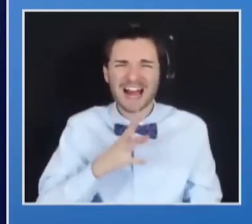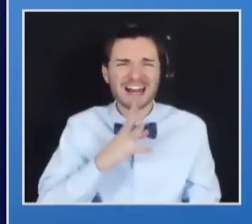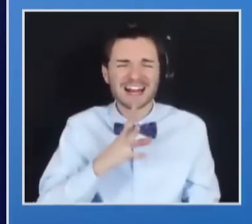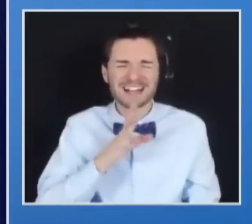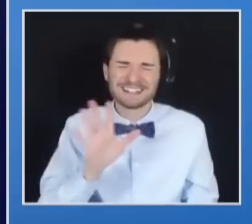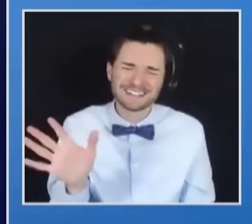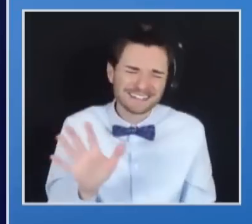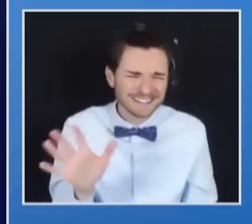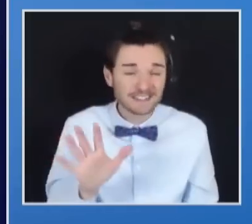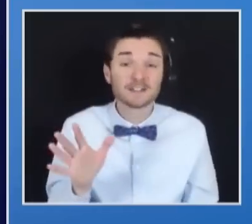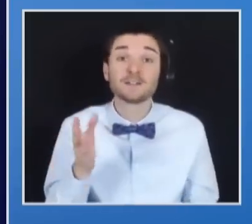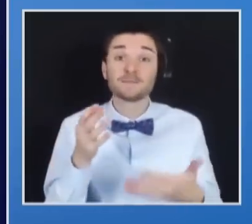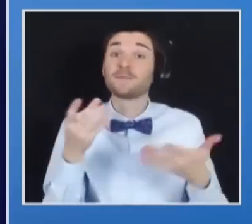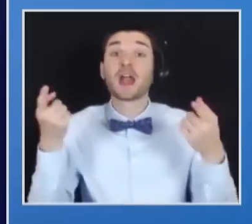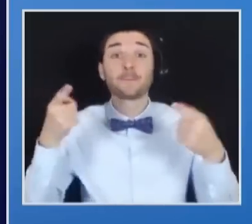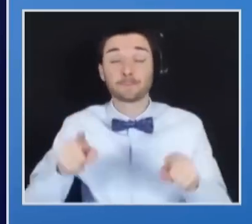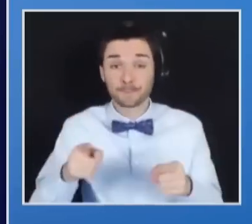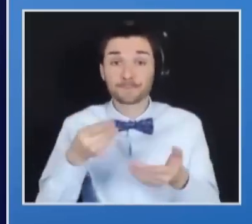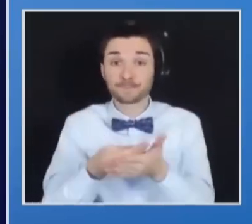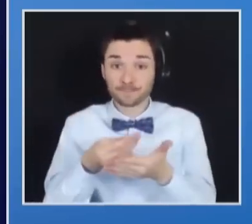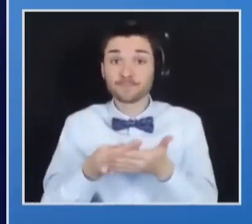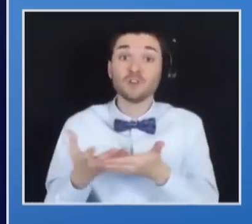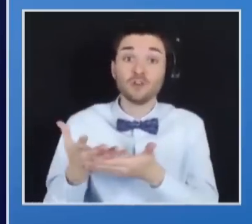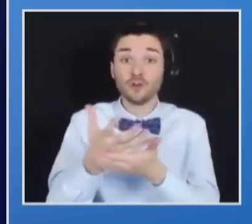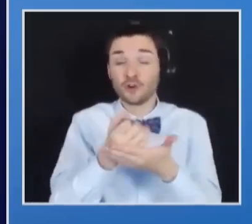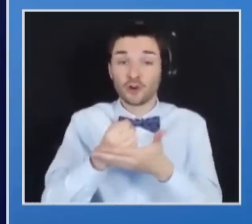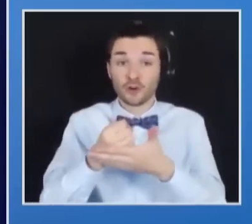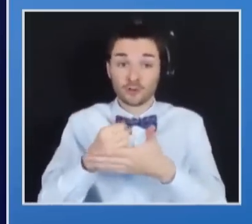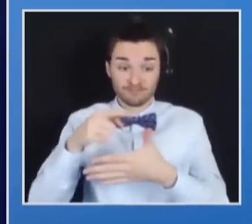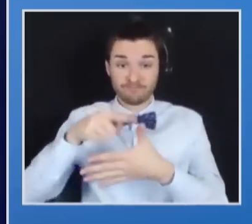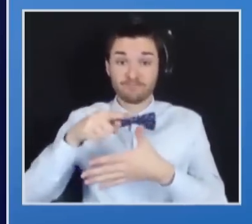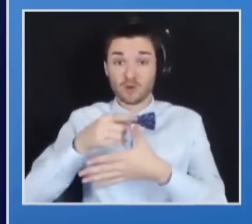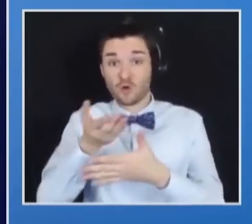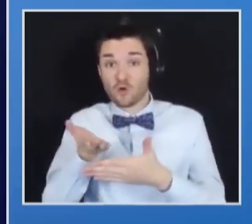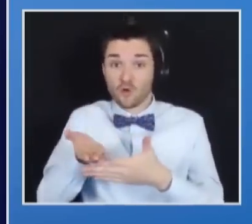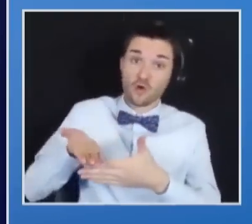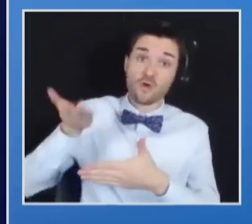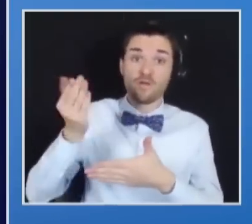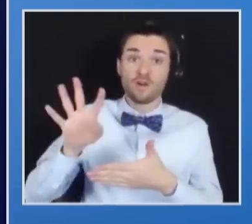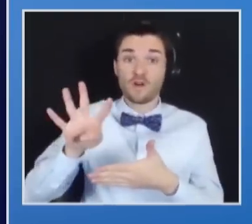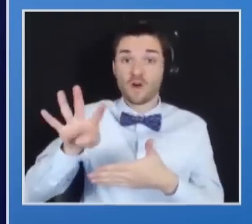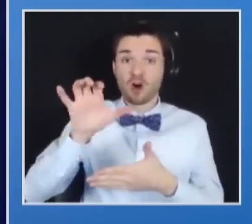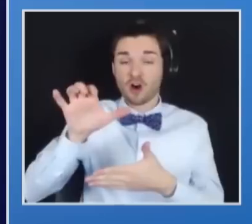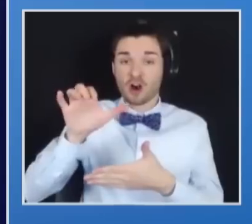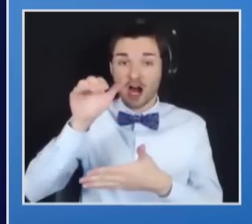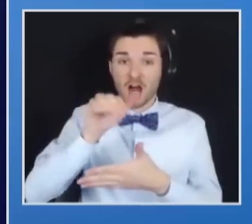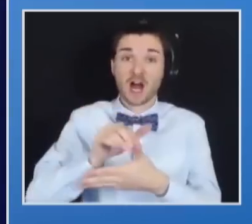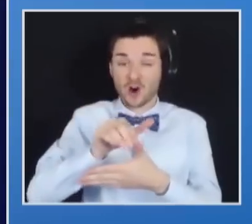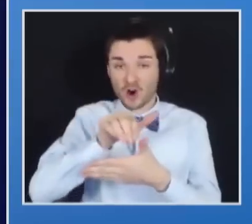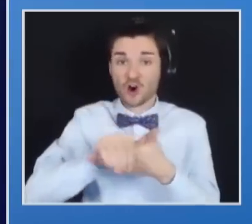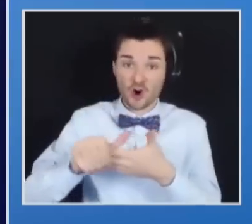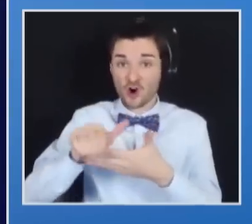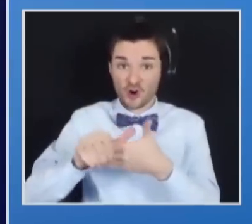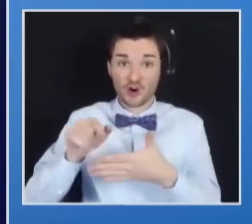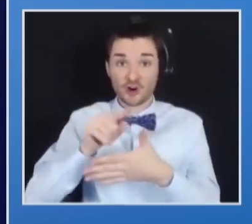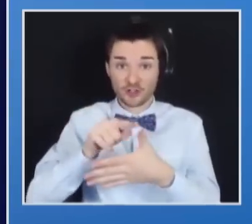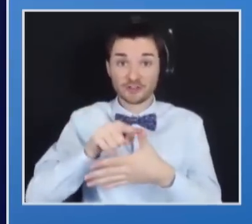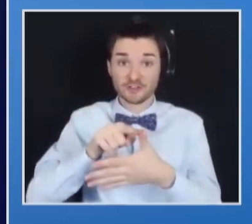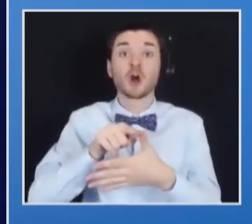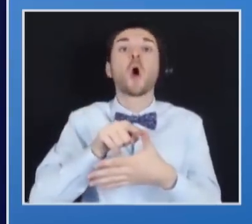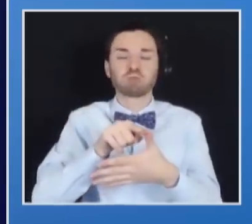a year will pay a penny more. If you make more than that, you're going to start paying at the rate you paid under the administration of George W.